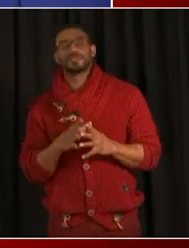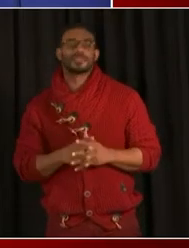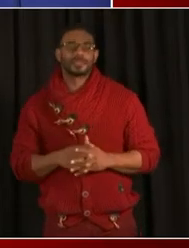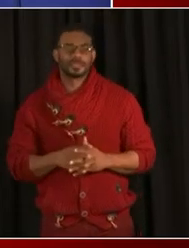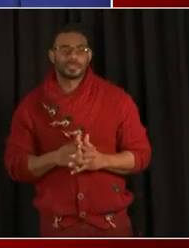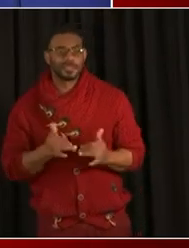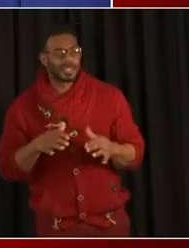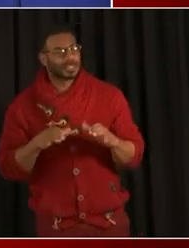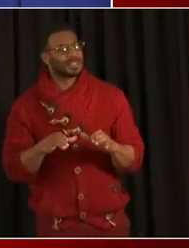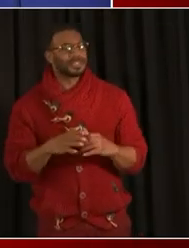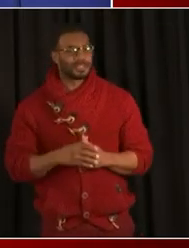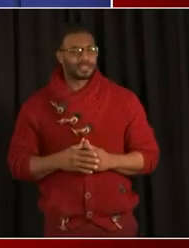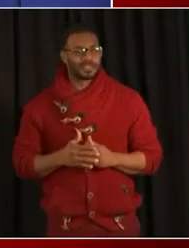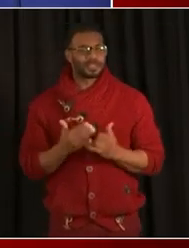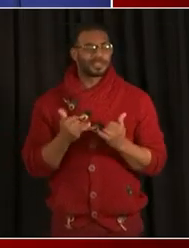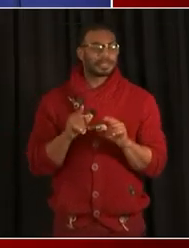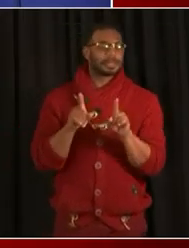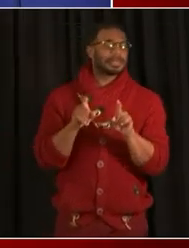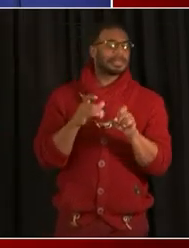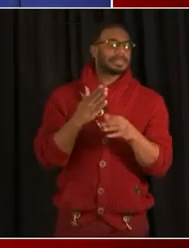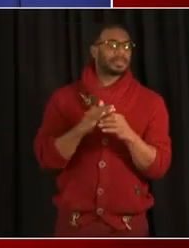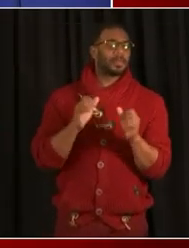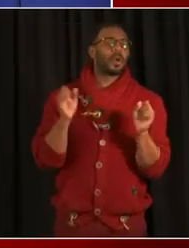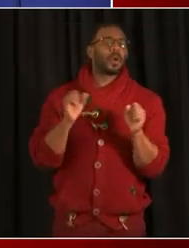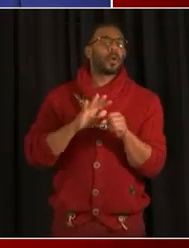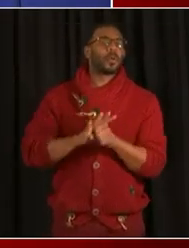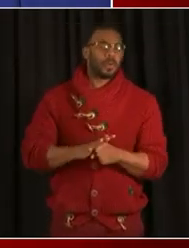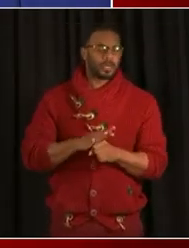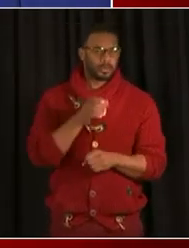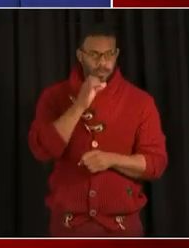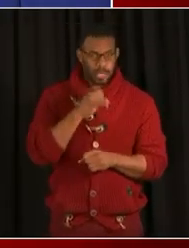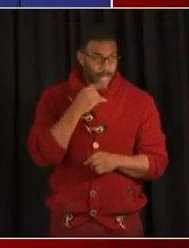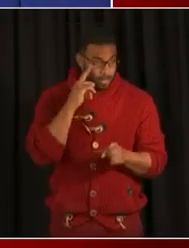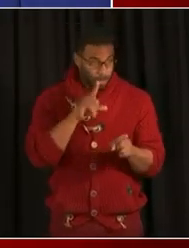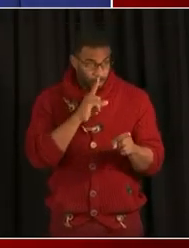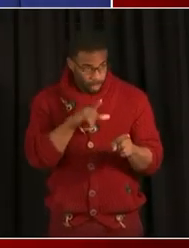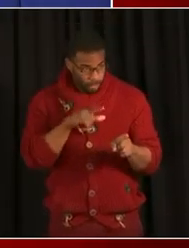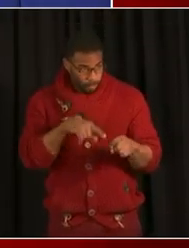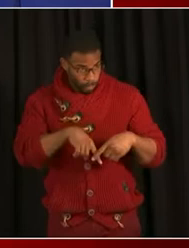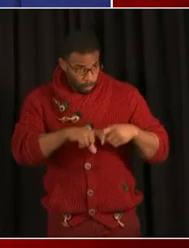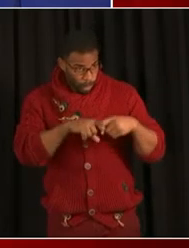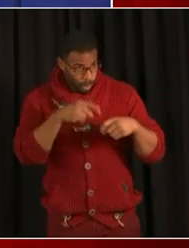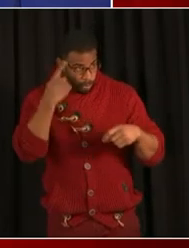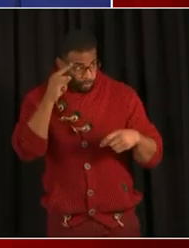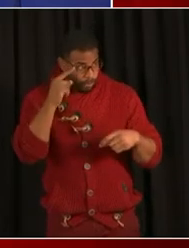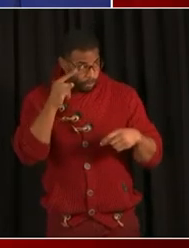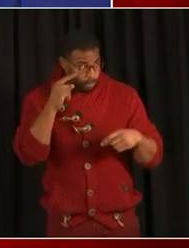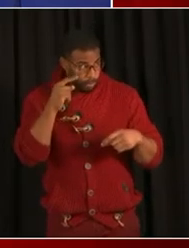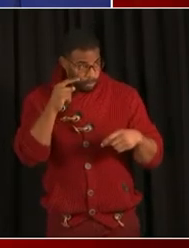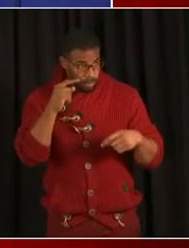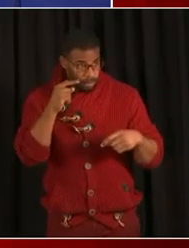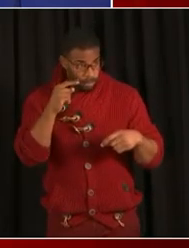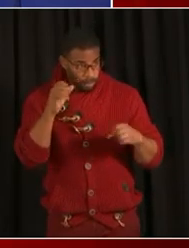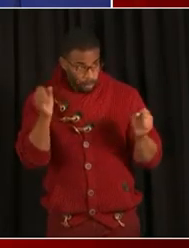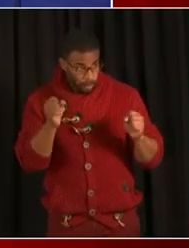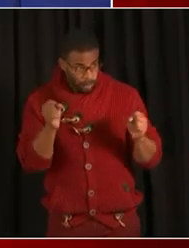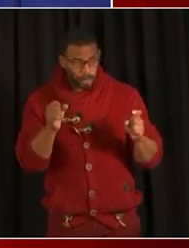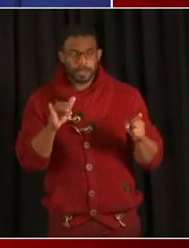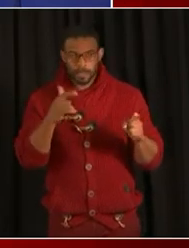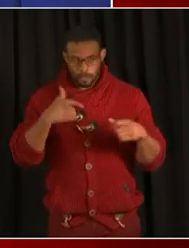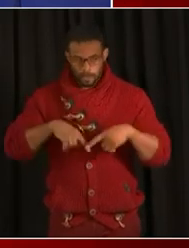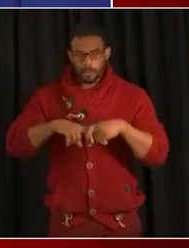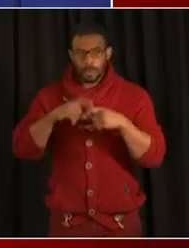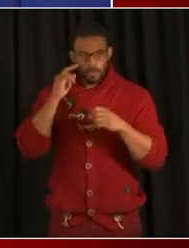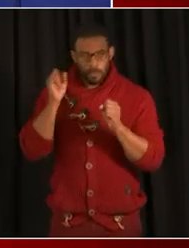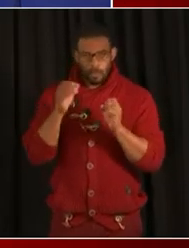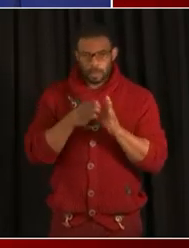a chance and try out some of those drinks. But I think have you paused for winter? Yeah,